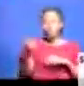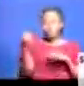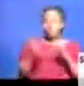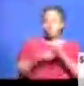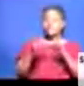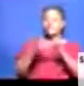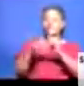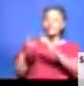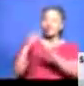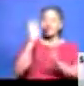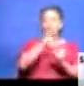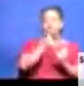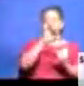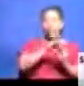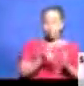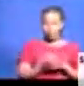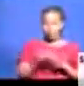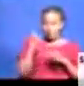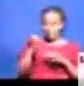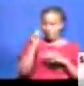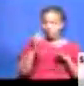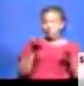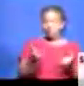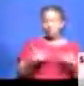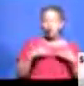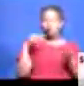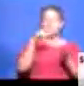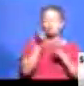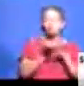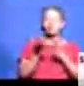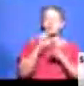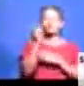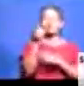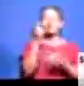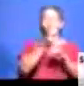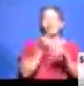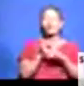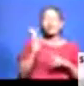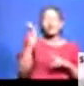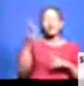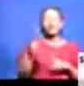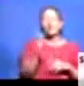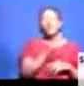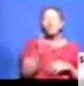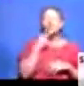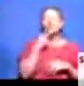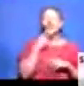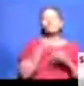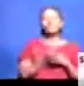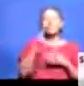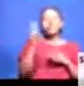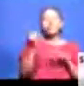2,677 votes. This will be Pkosing's second term as an MP for Pokot South. He first joined the National